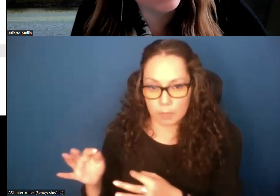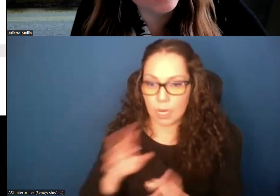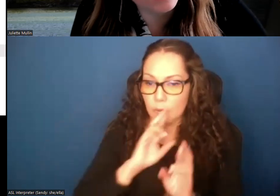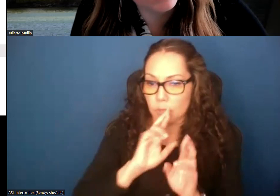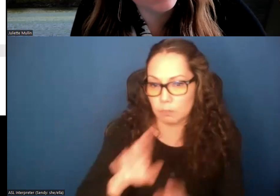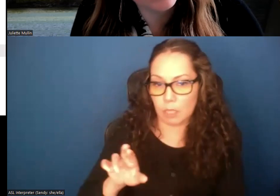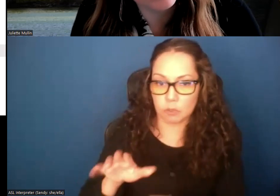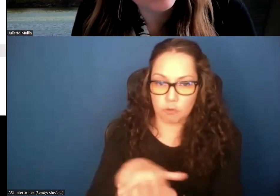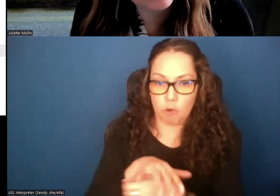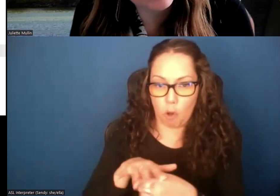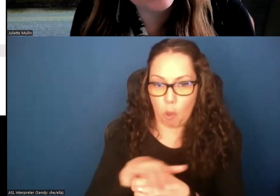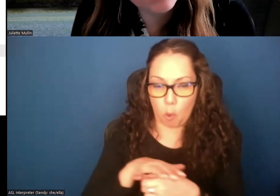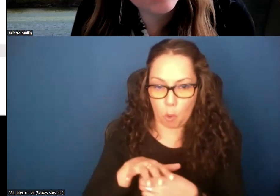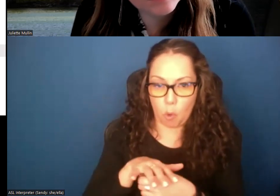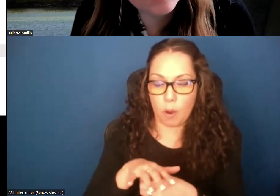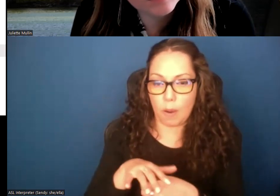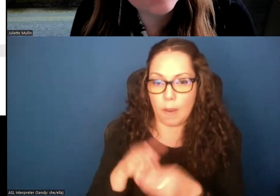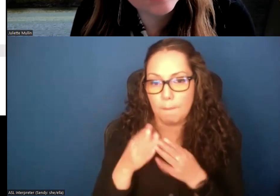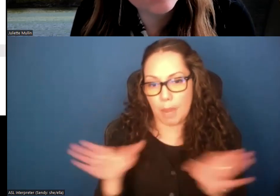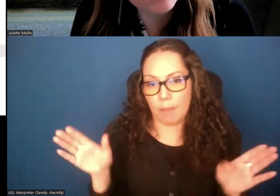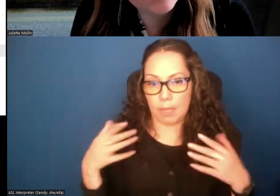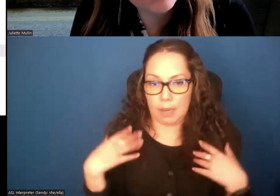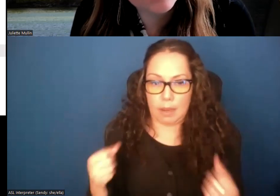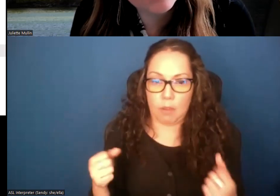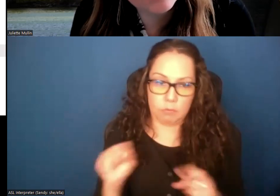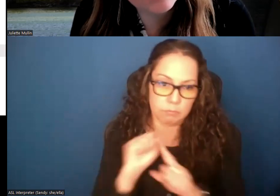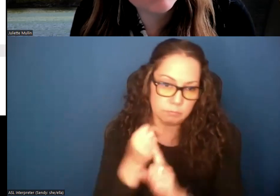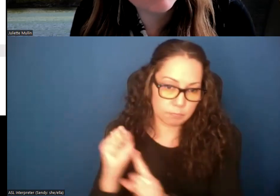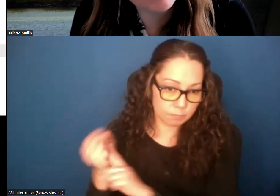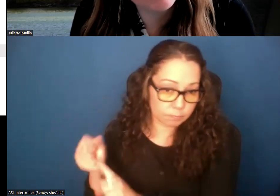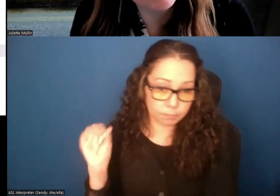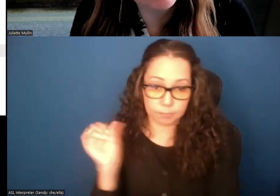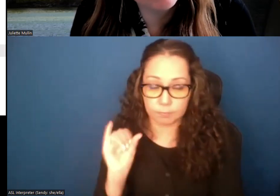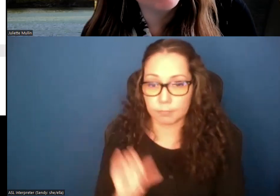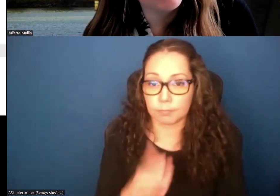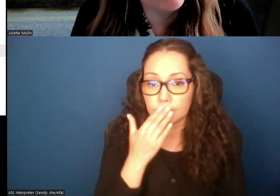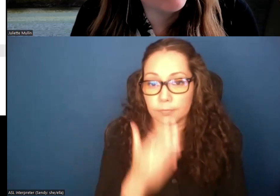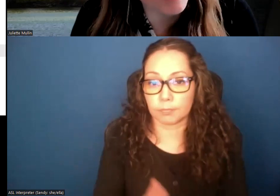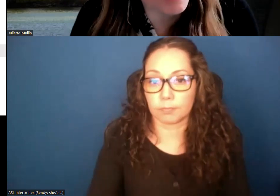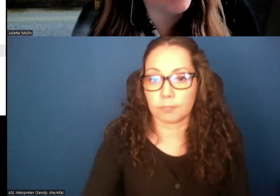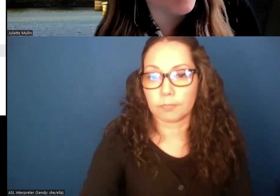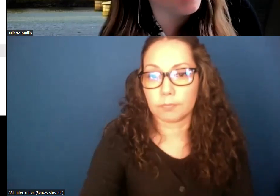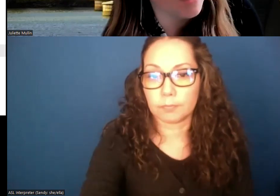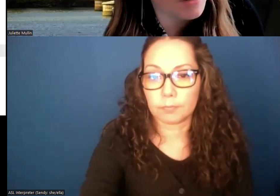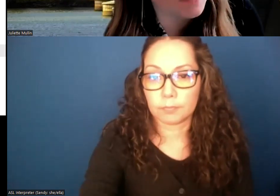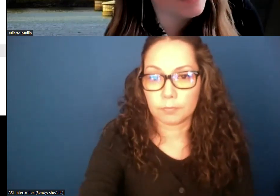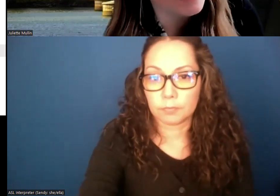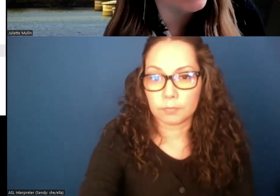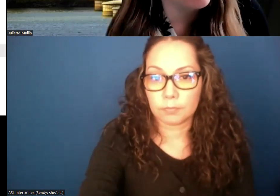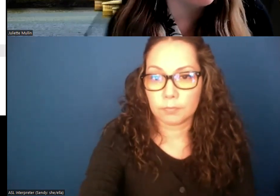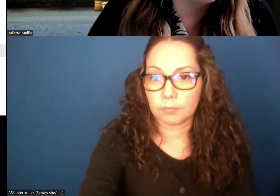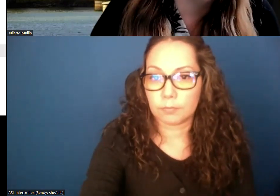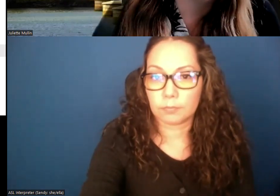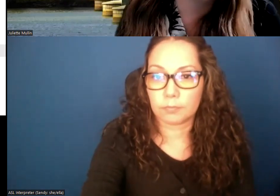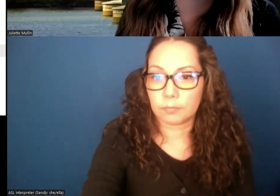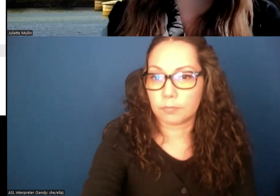to local, uh, public health conditions. Thank you for those comments.